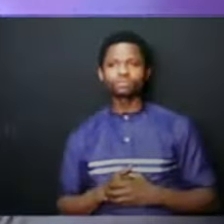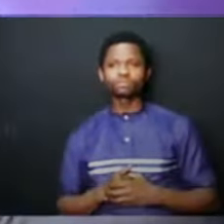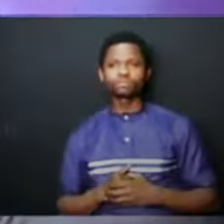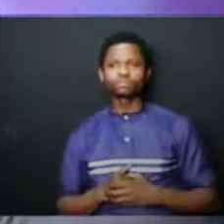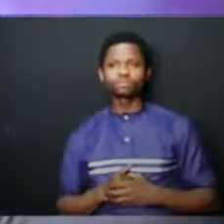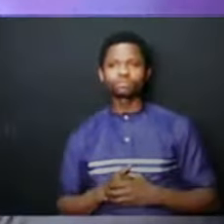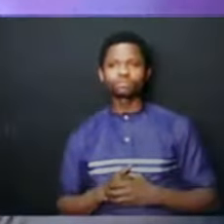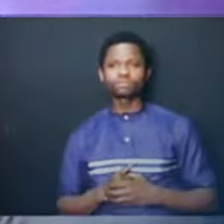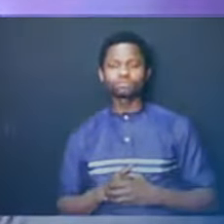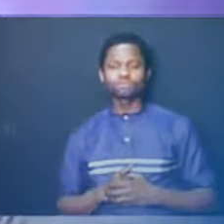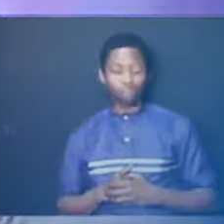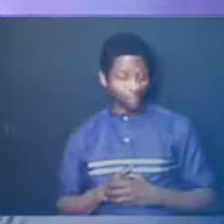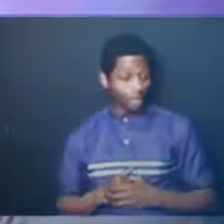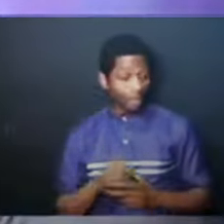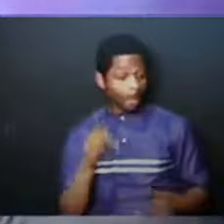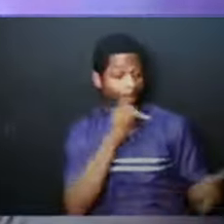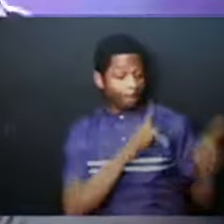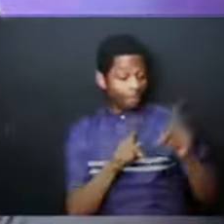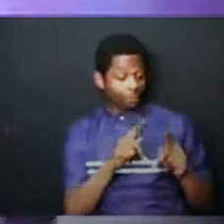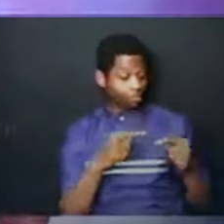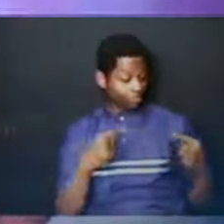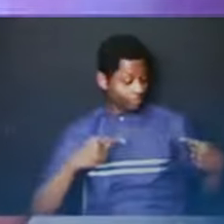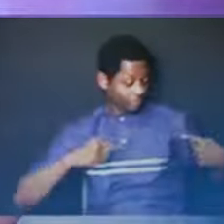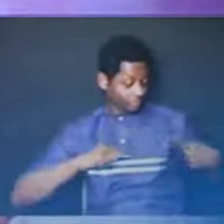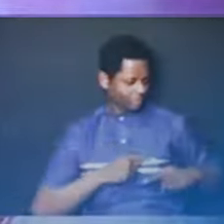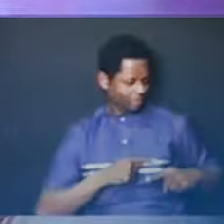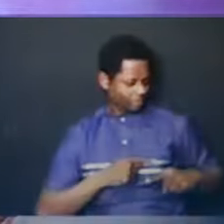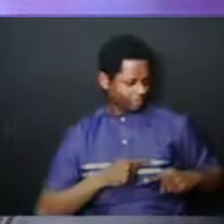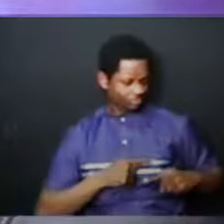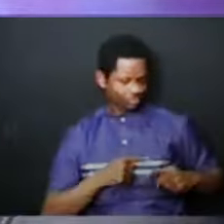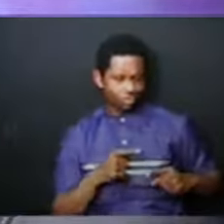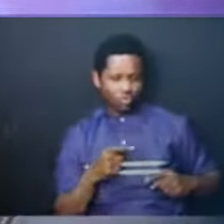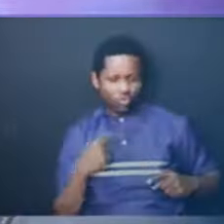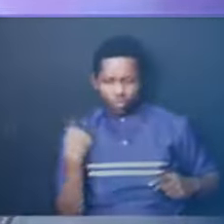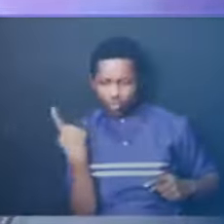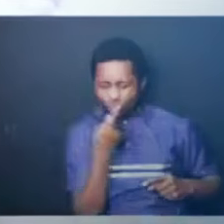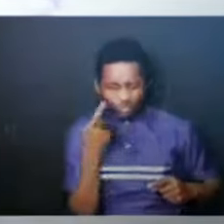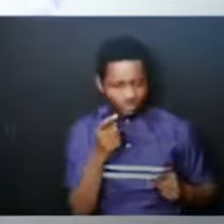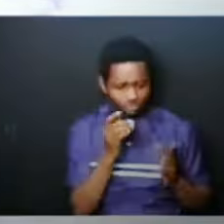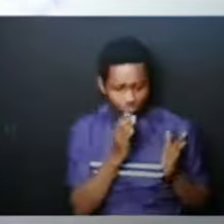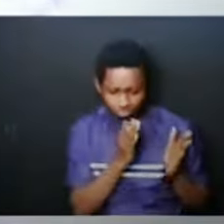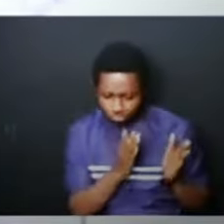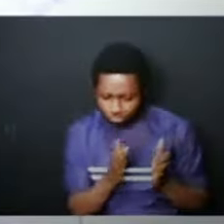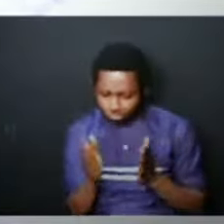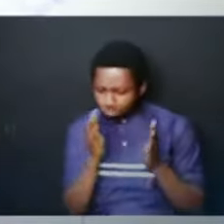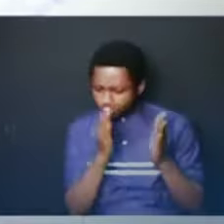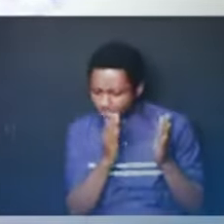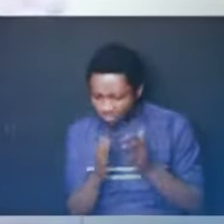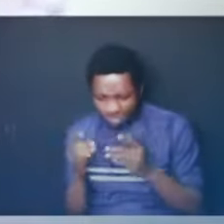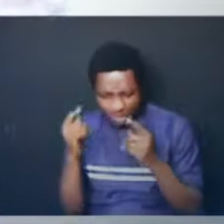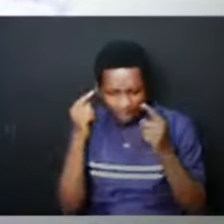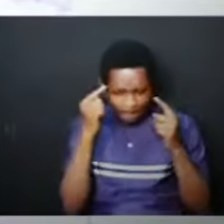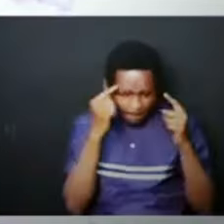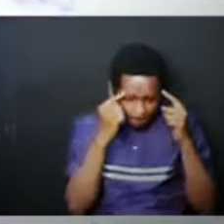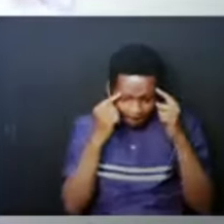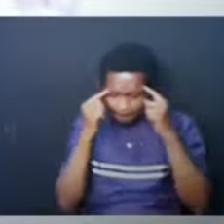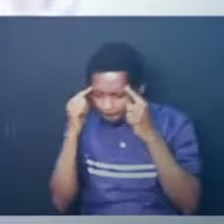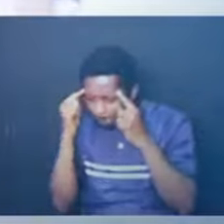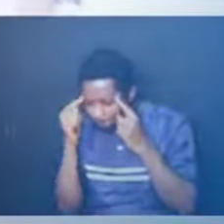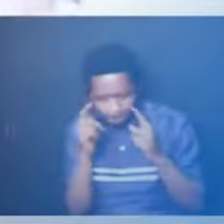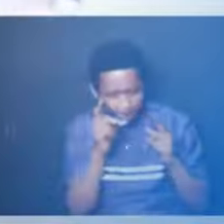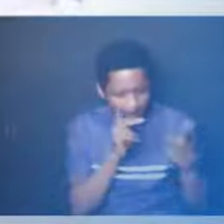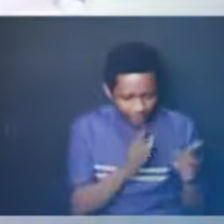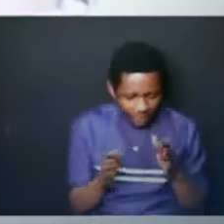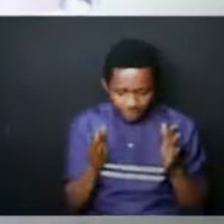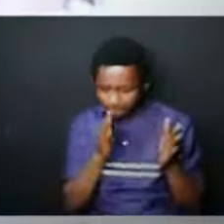are always scheming. That is why God does not like that kind of heart. Nipa bribia mono diano, or bombras any free for,